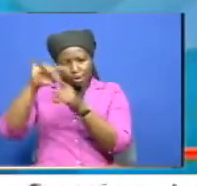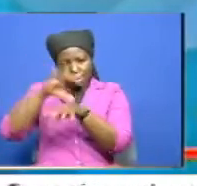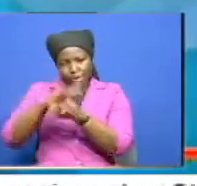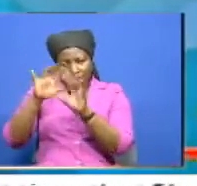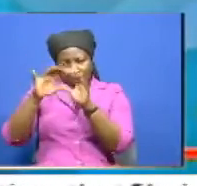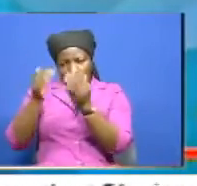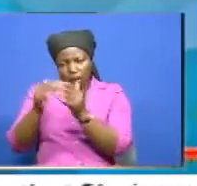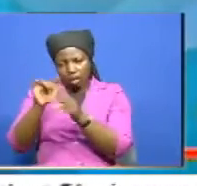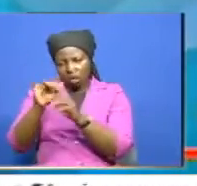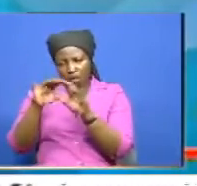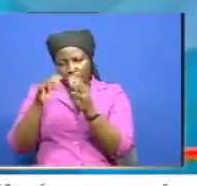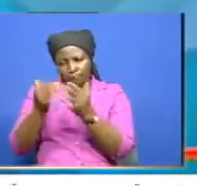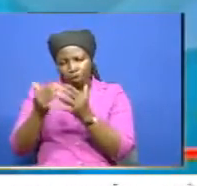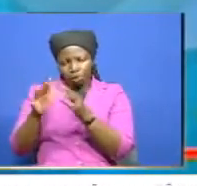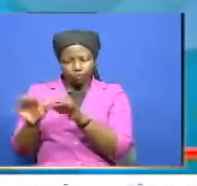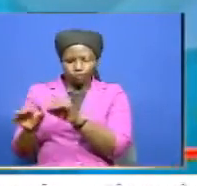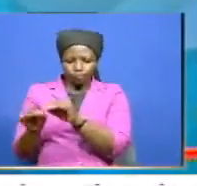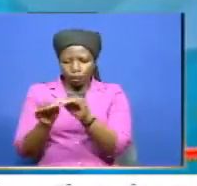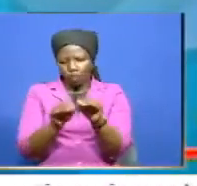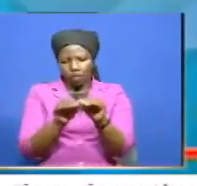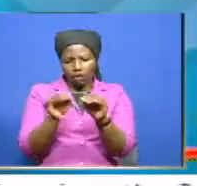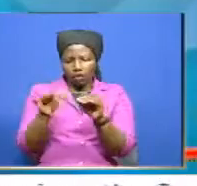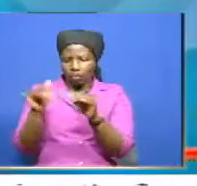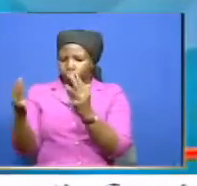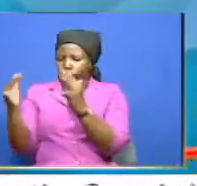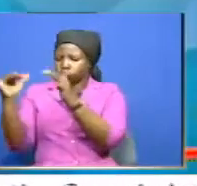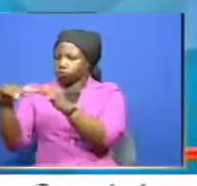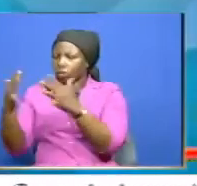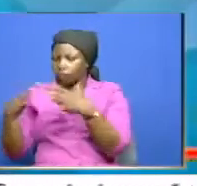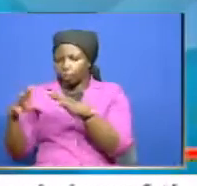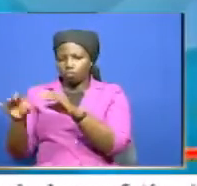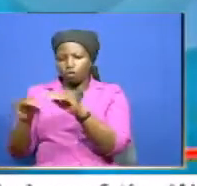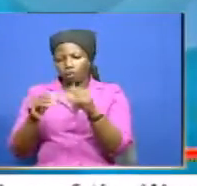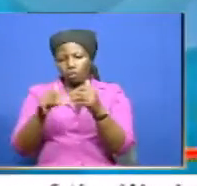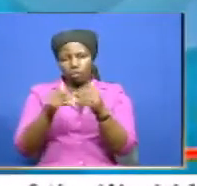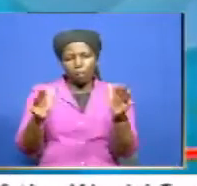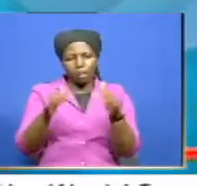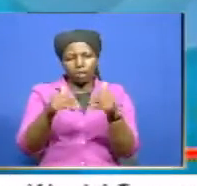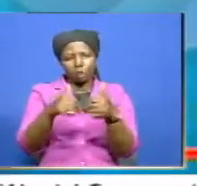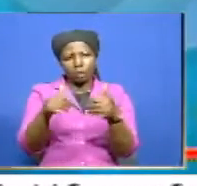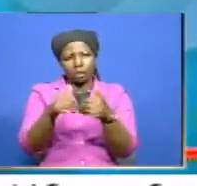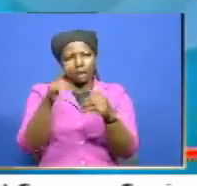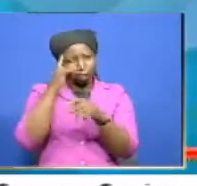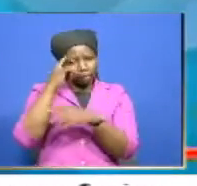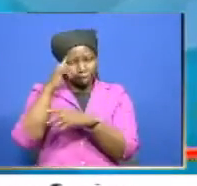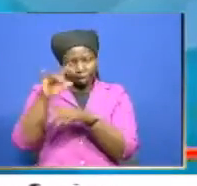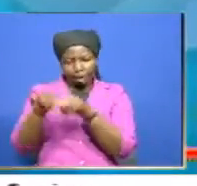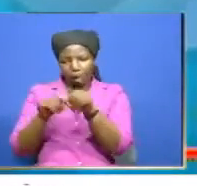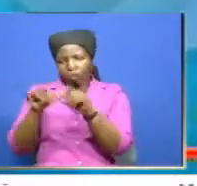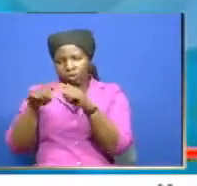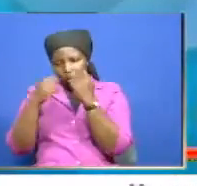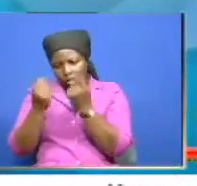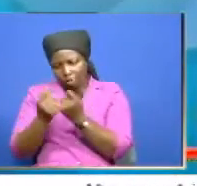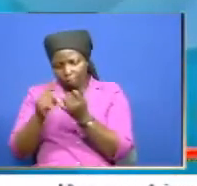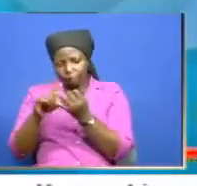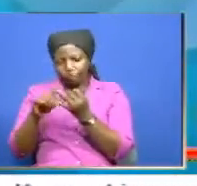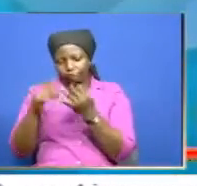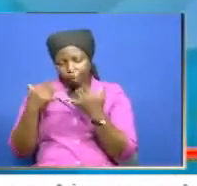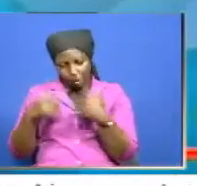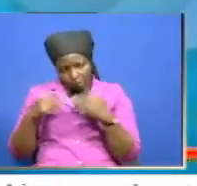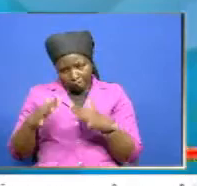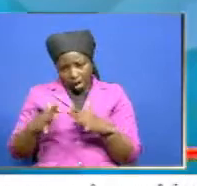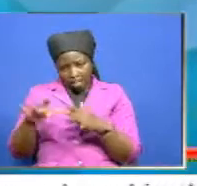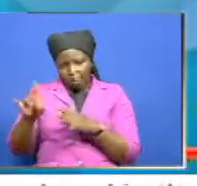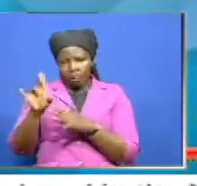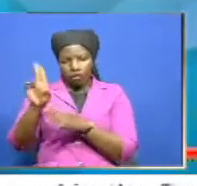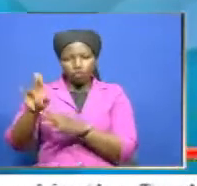from a crowded space to an open space, then it leaves opens on that side. So I think it's just a matter of the team and the players, you know, scanning and taking